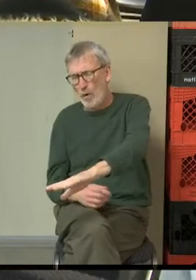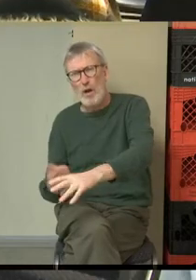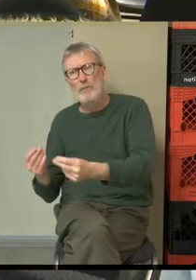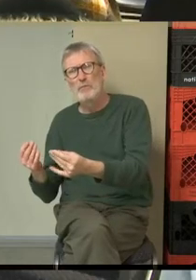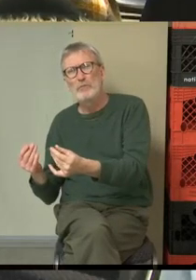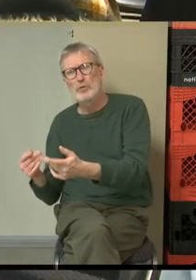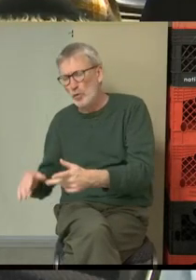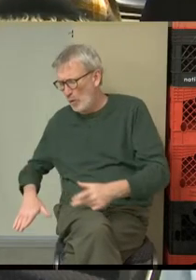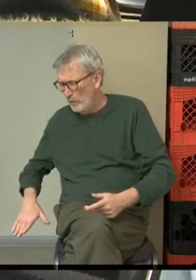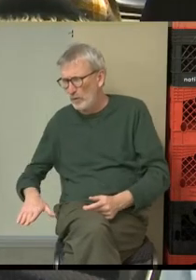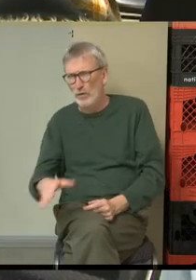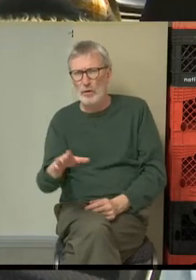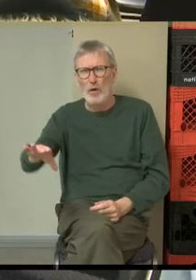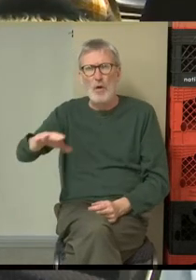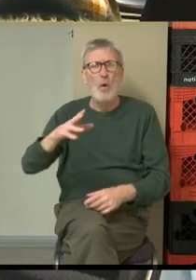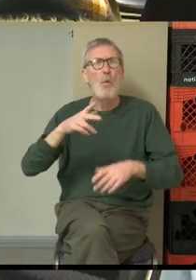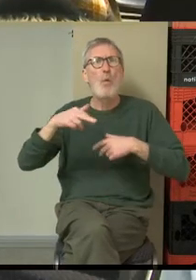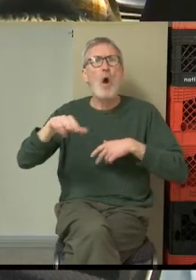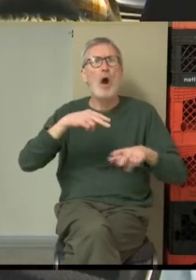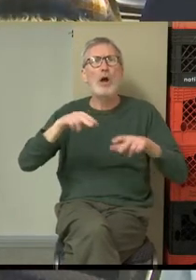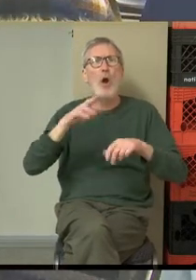trail?